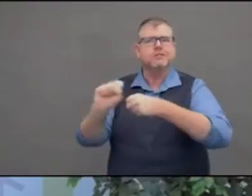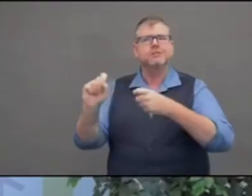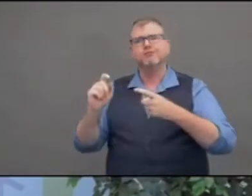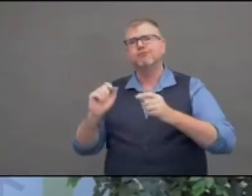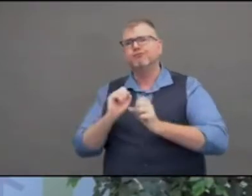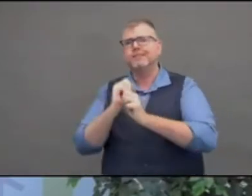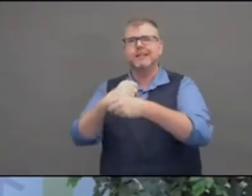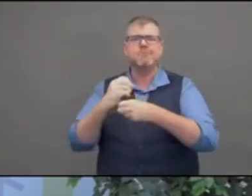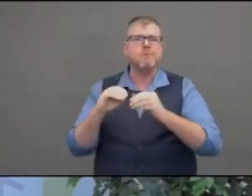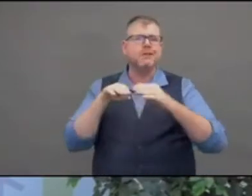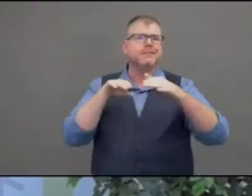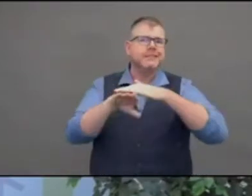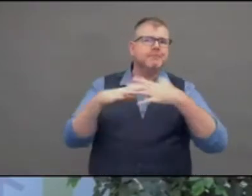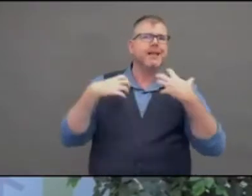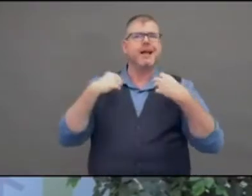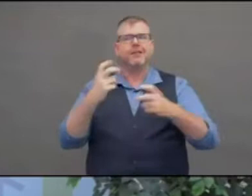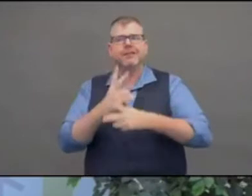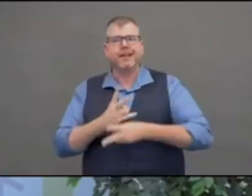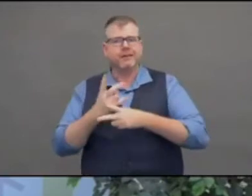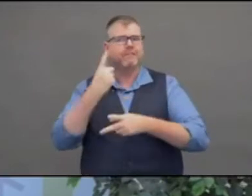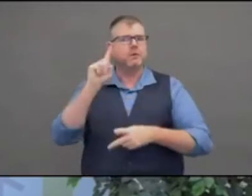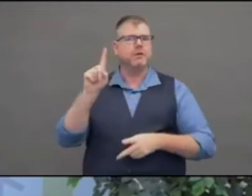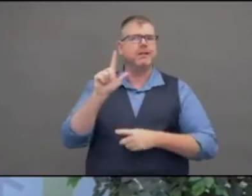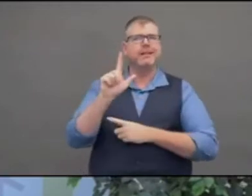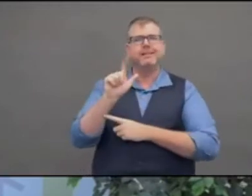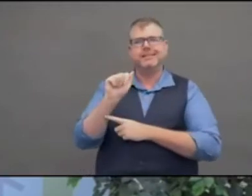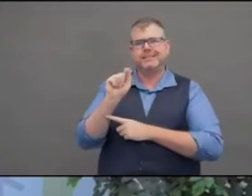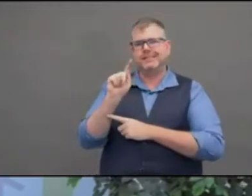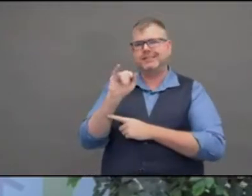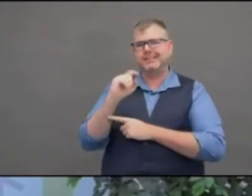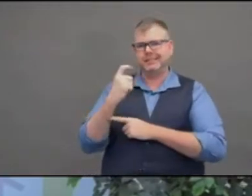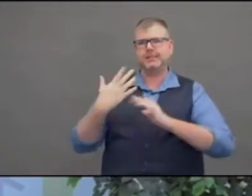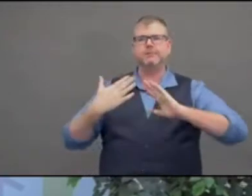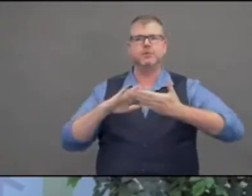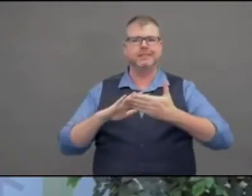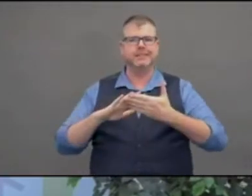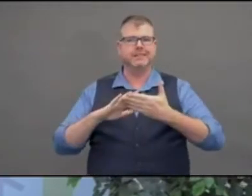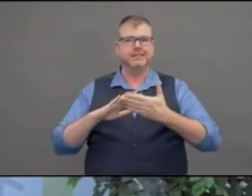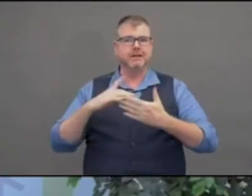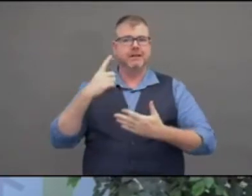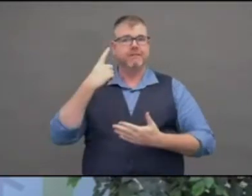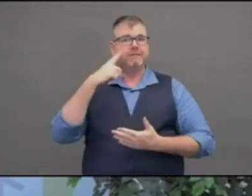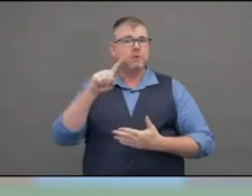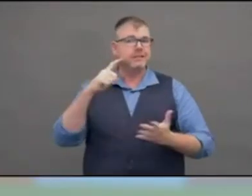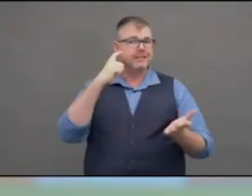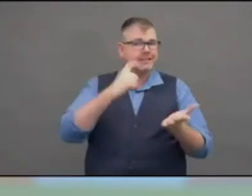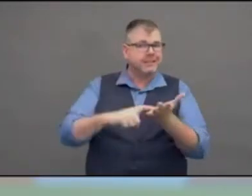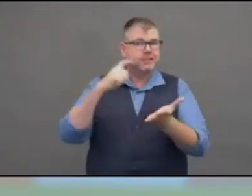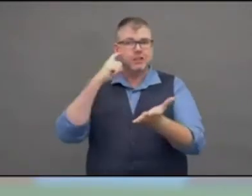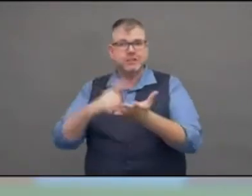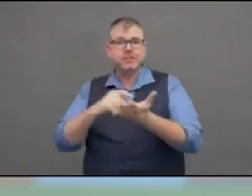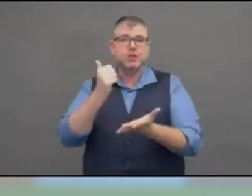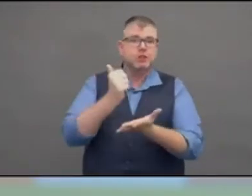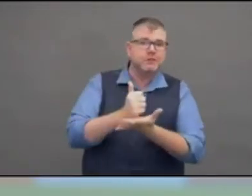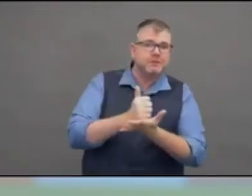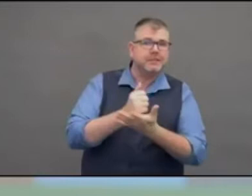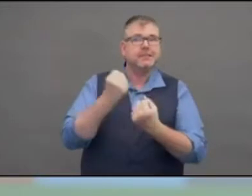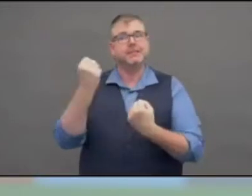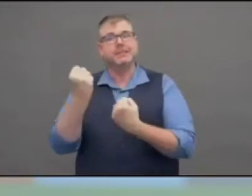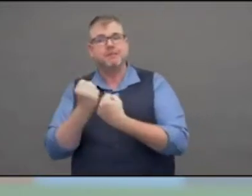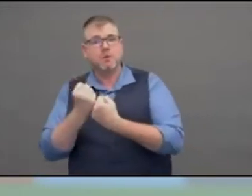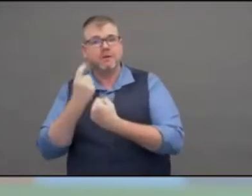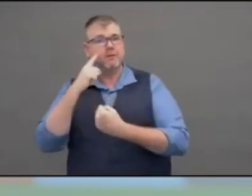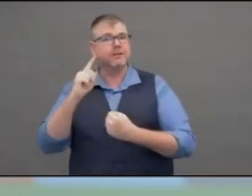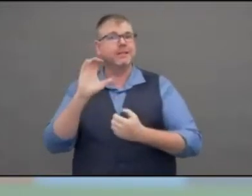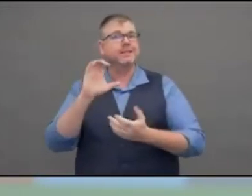accessible healthcare for the Latino community around detection, treatment, support of our survivors,